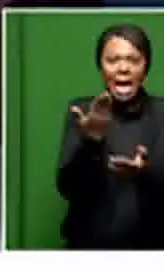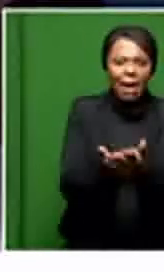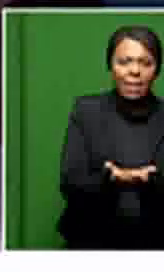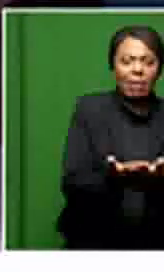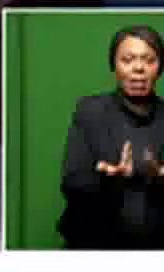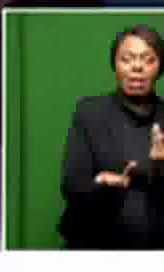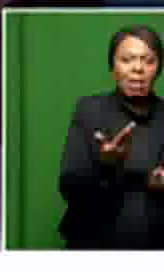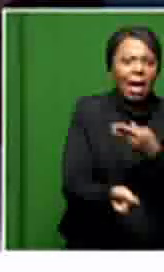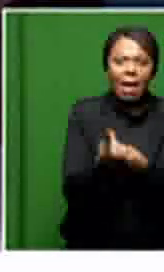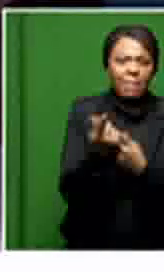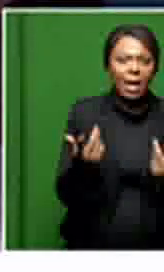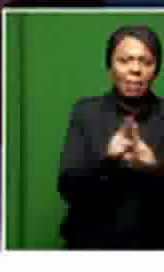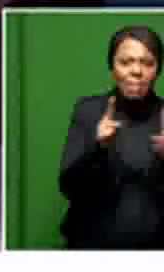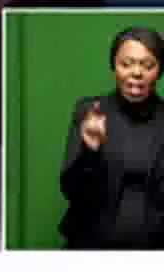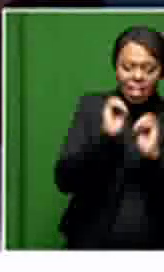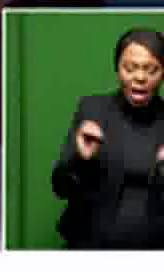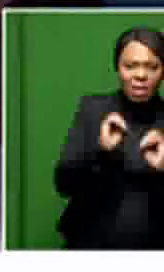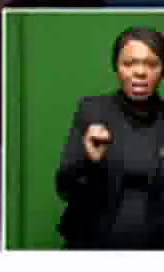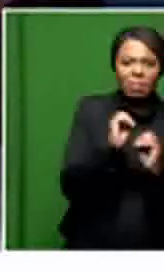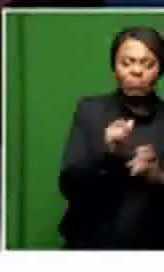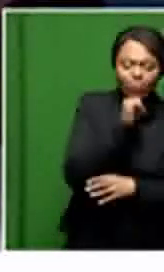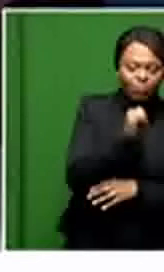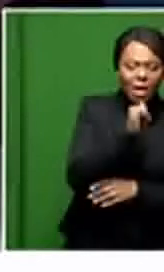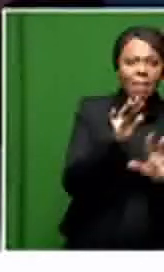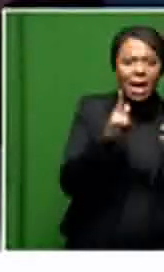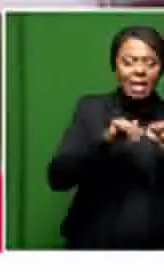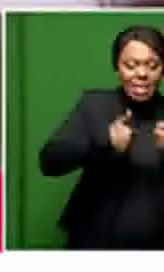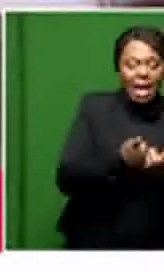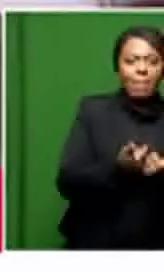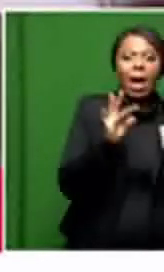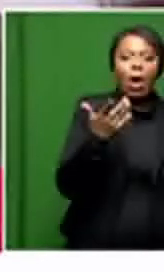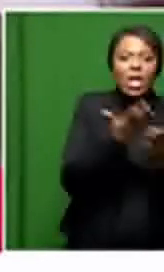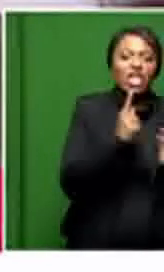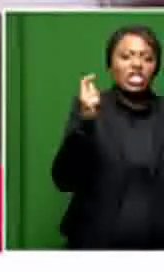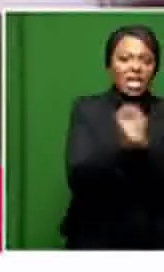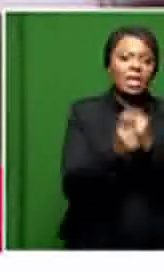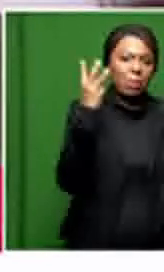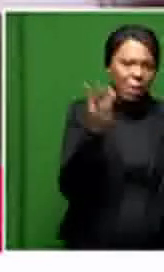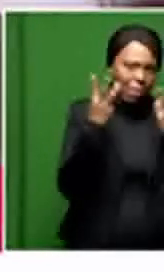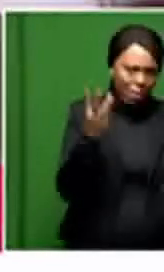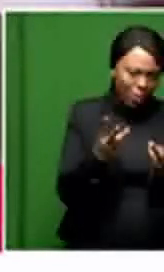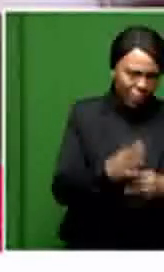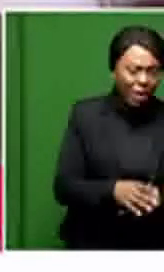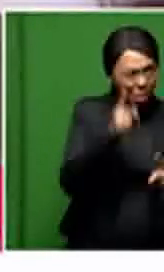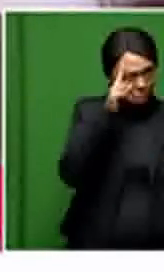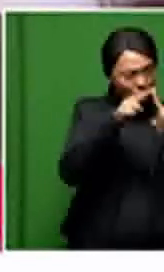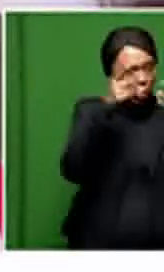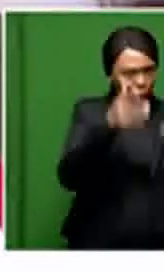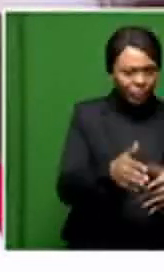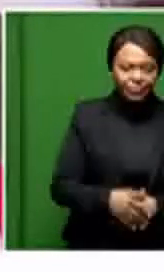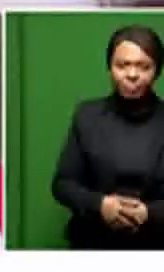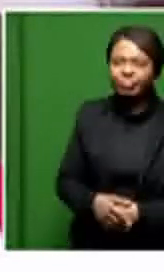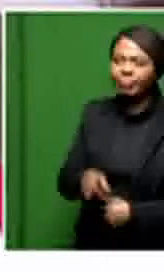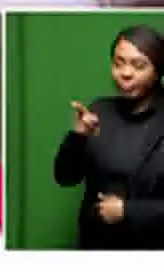game, but how the game could be used to change society. And recently, Black Rugby, I'm actually glad that you raised